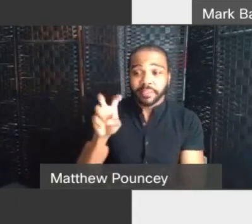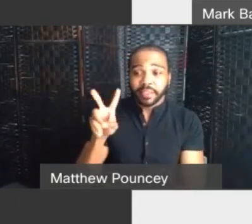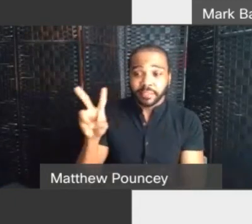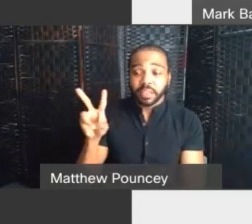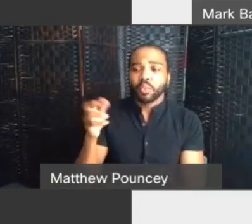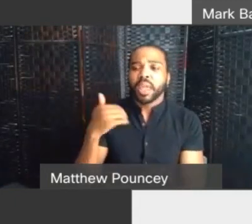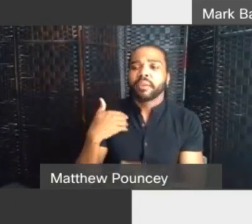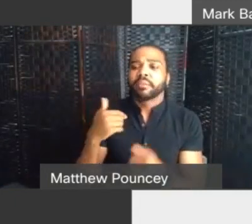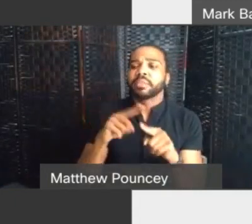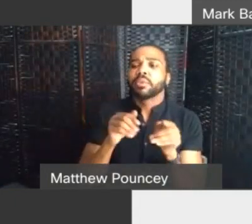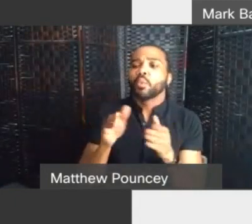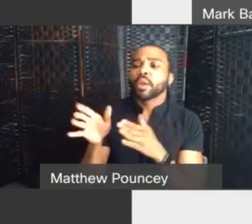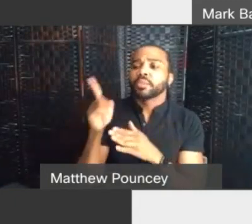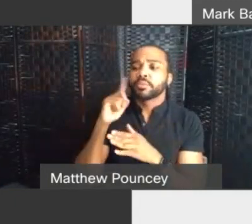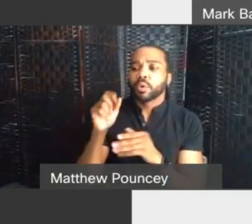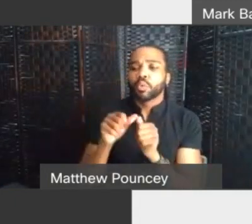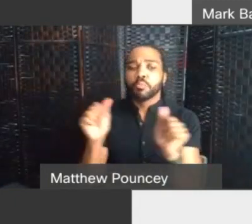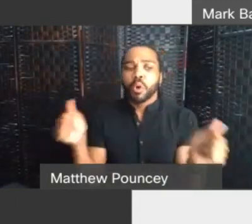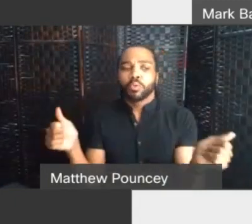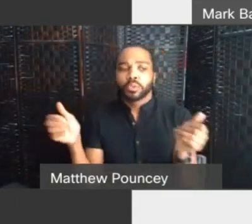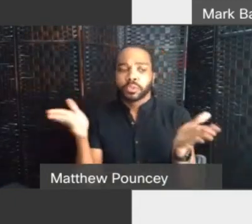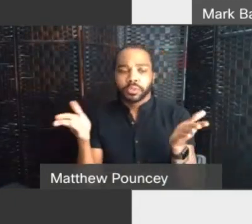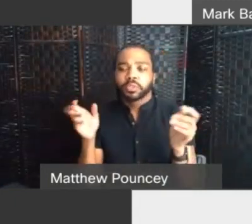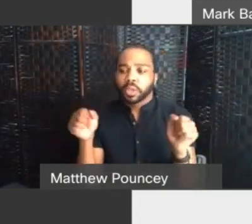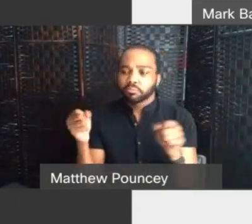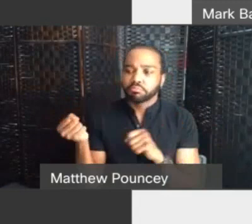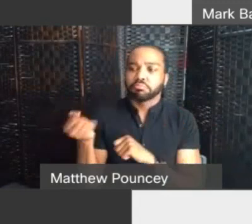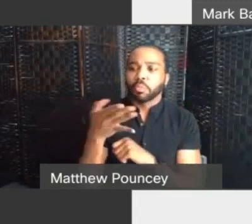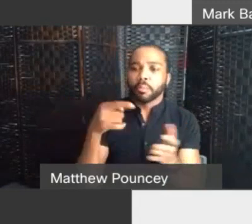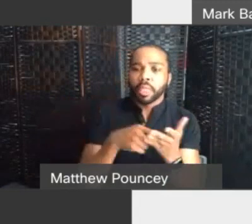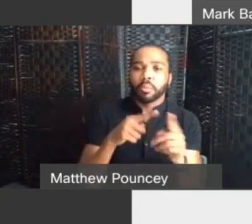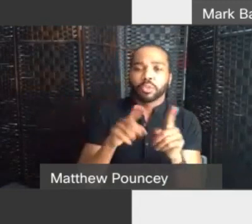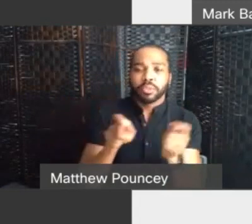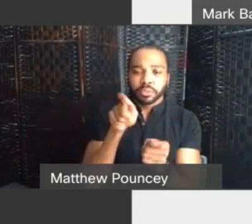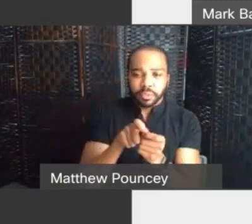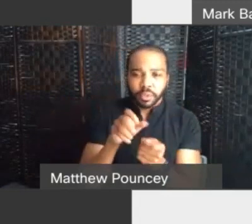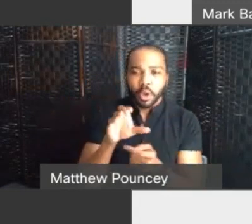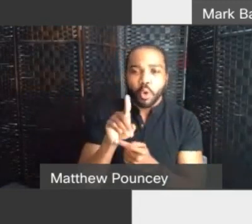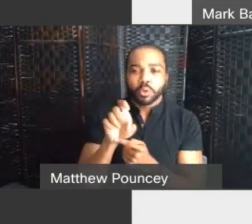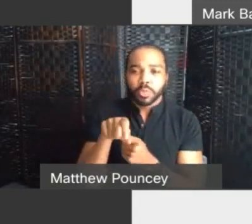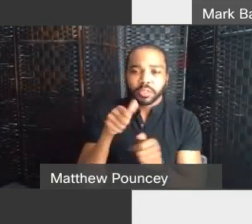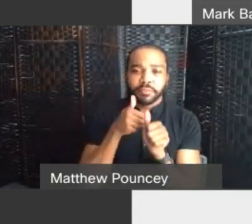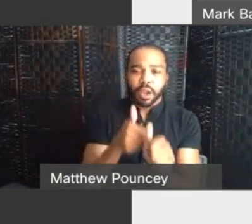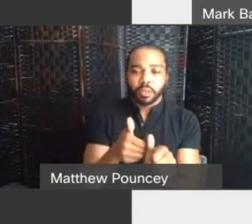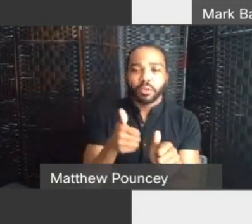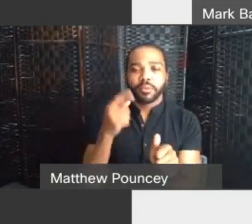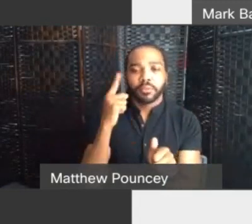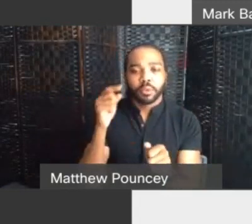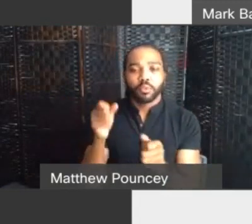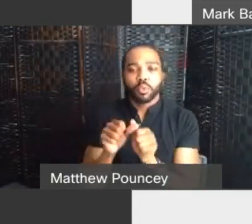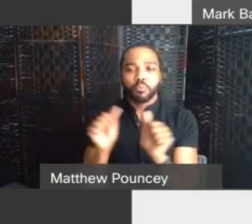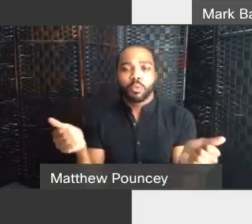remote services can be billed, but there are specific codes that have to be used to bill remote services